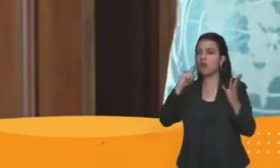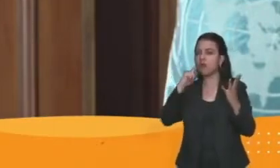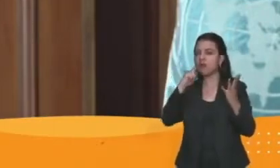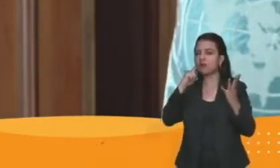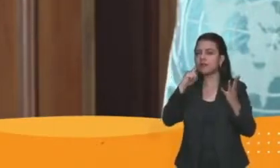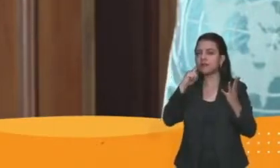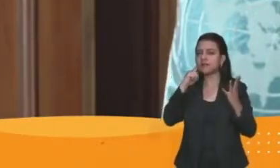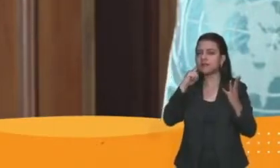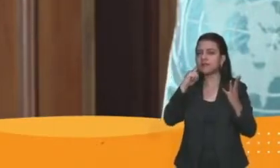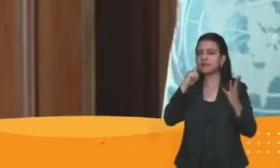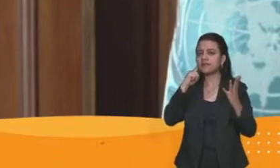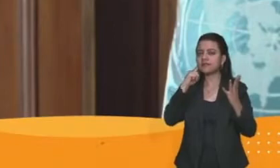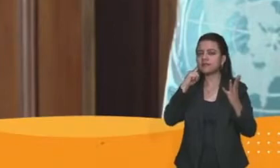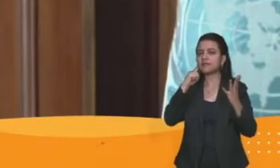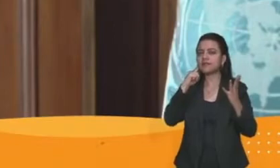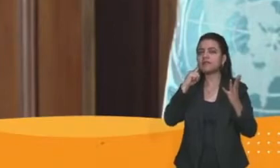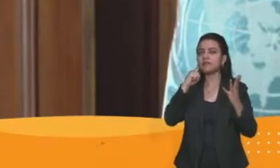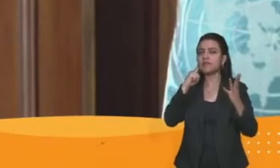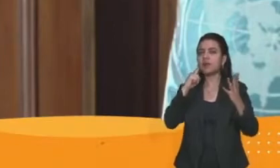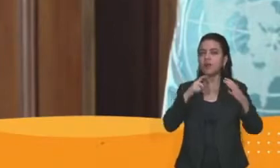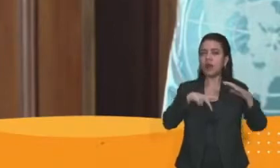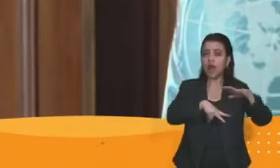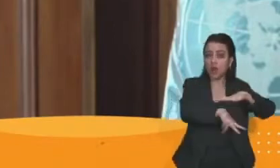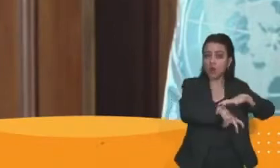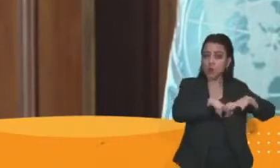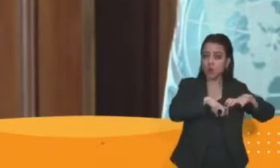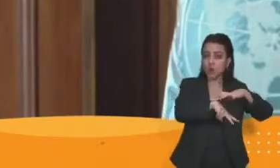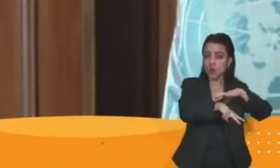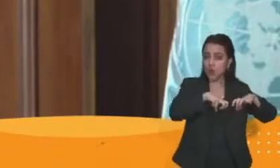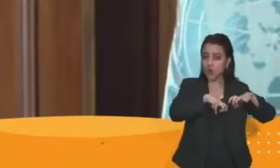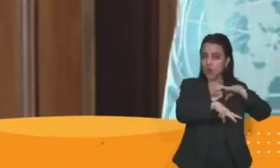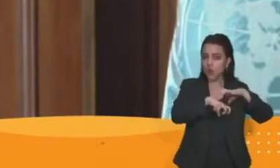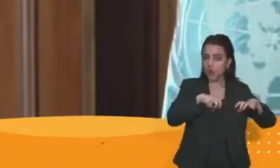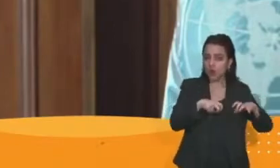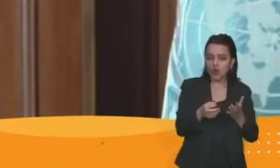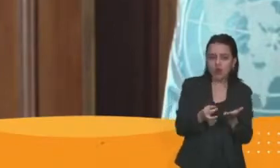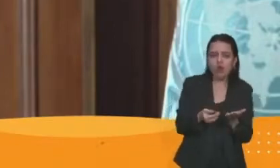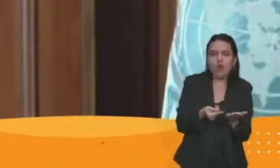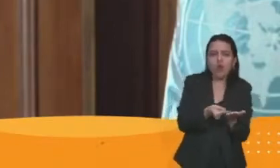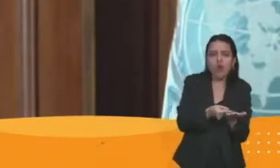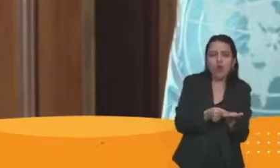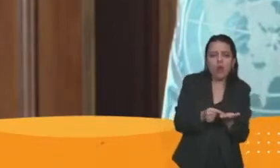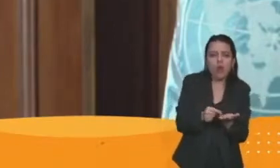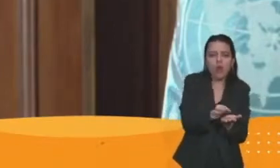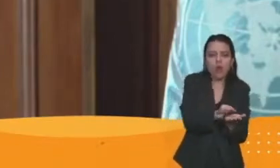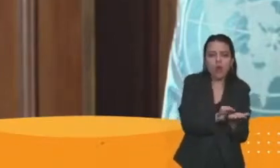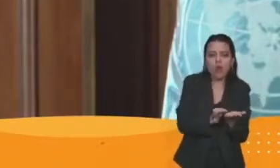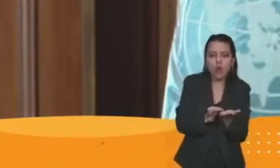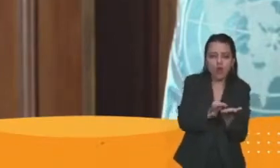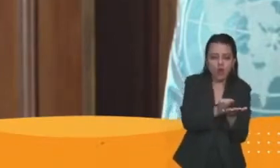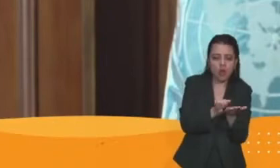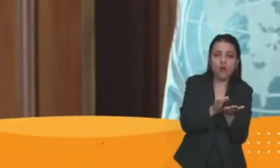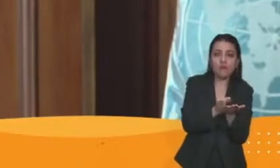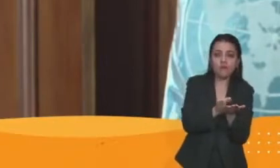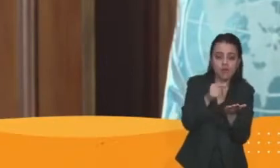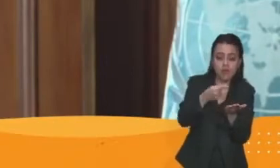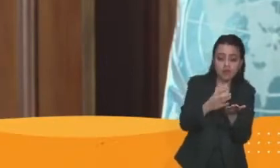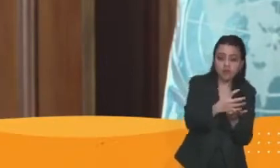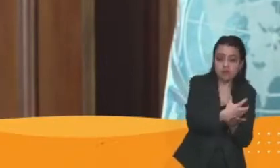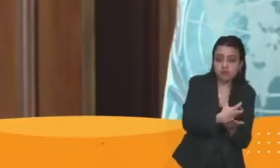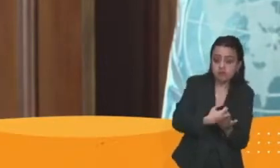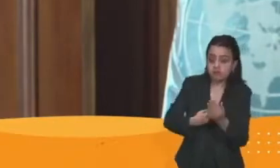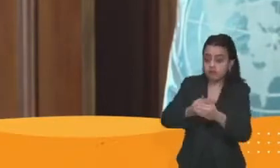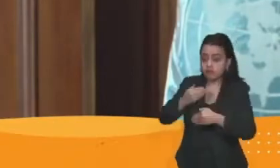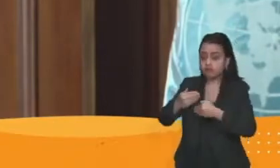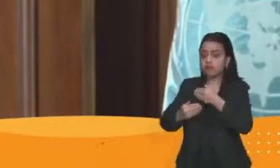the evidence of all the alluvial and gold mining in Sierra, and alerts are being defined for the exploitation